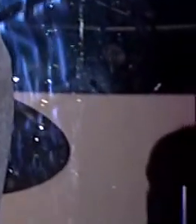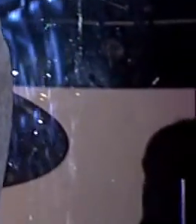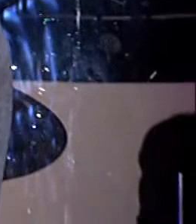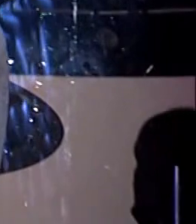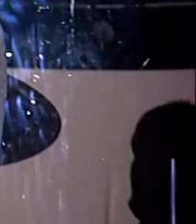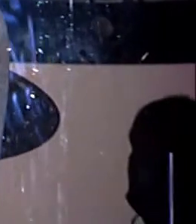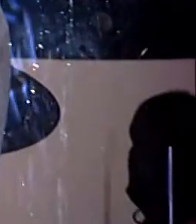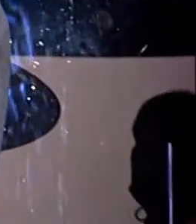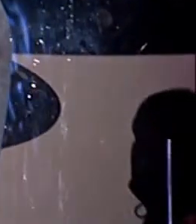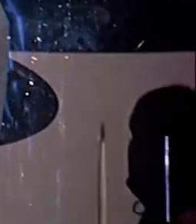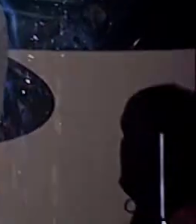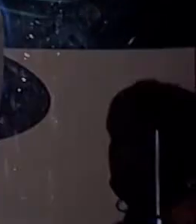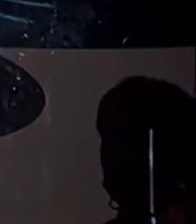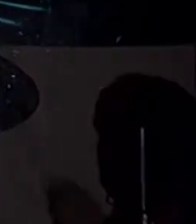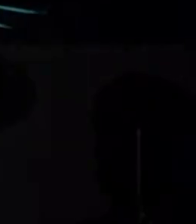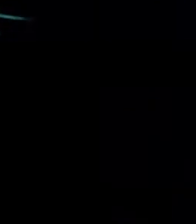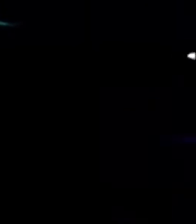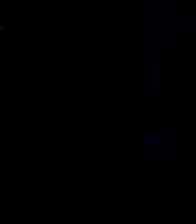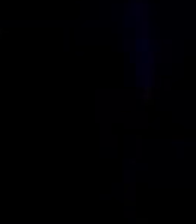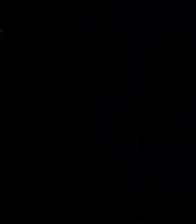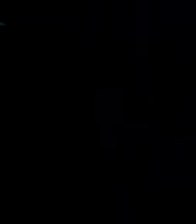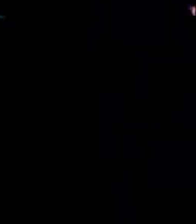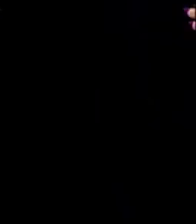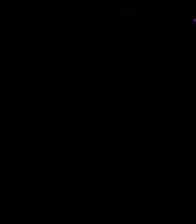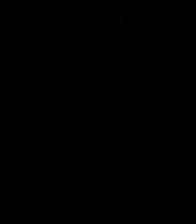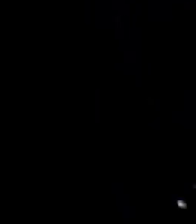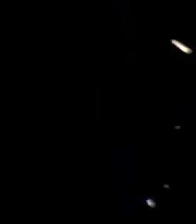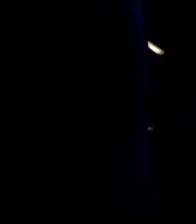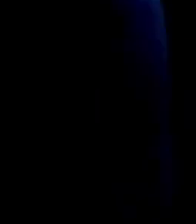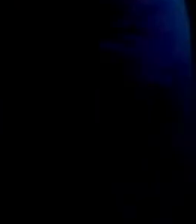Oh, when I think about it, I'm coming and